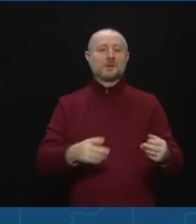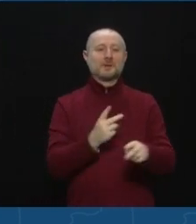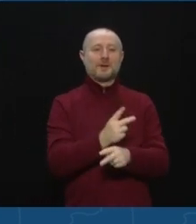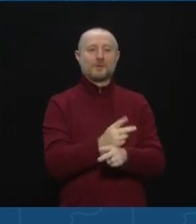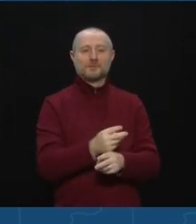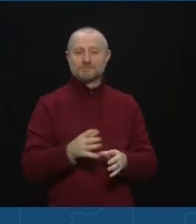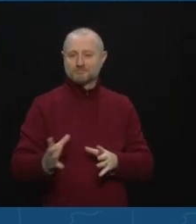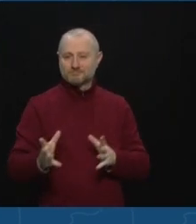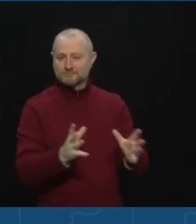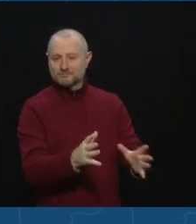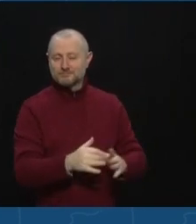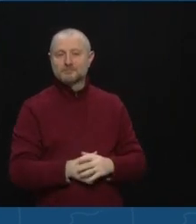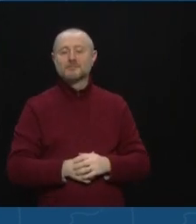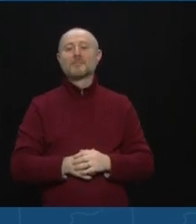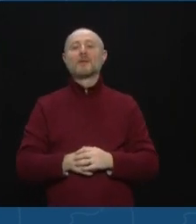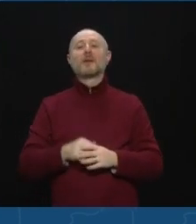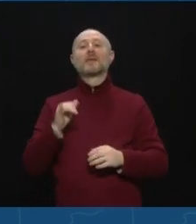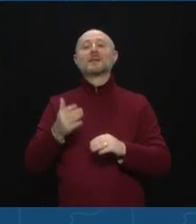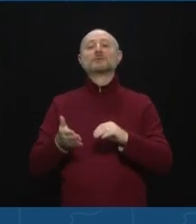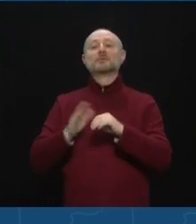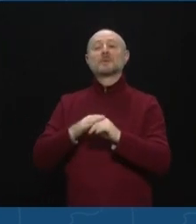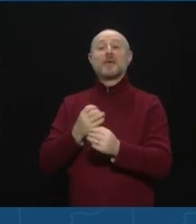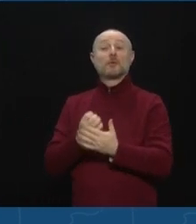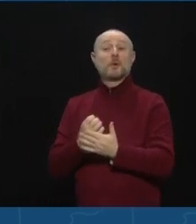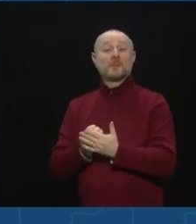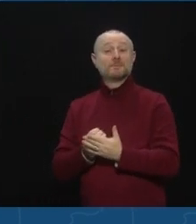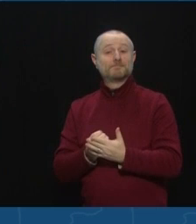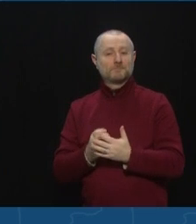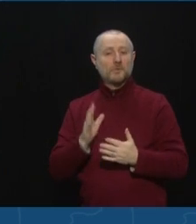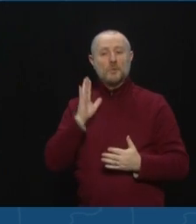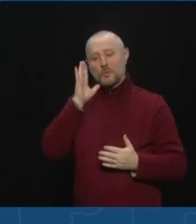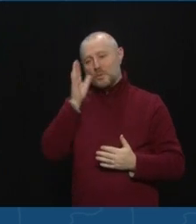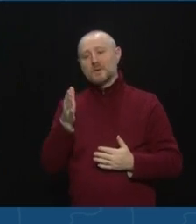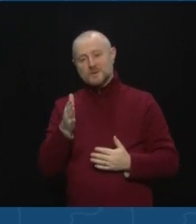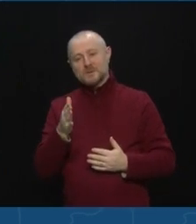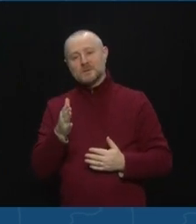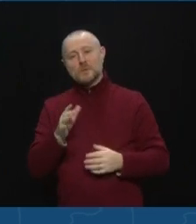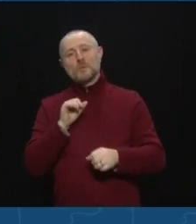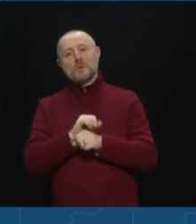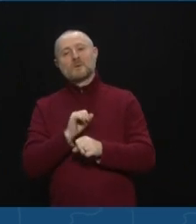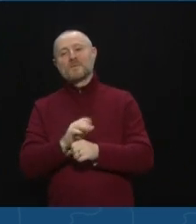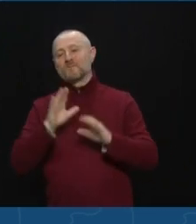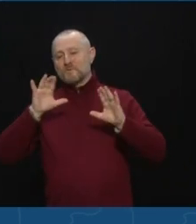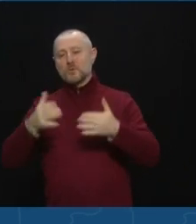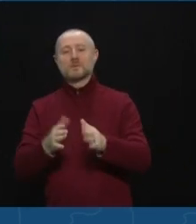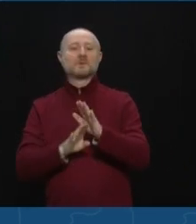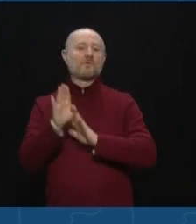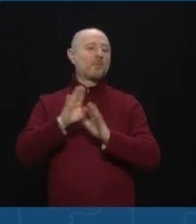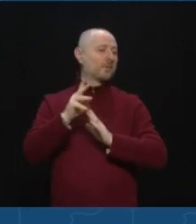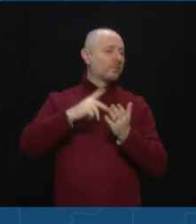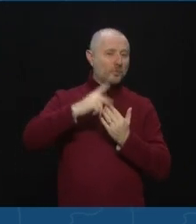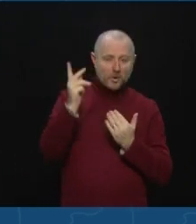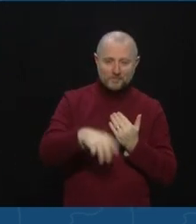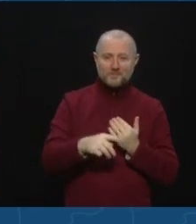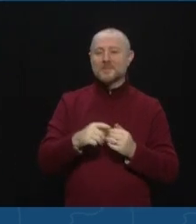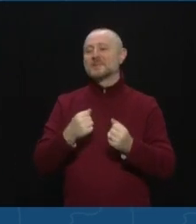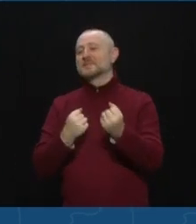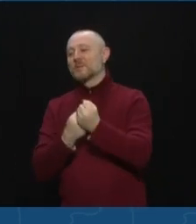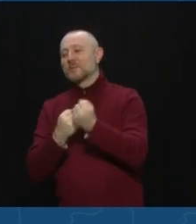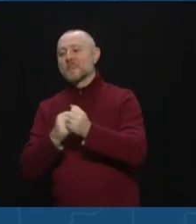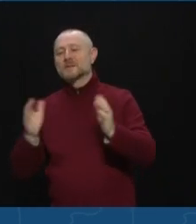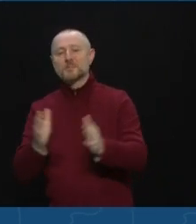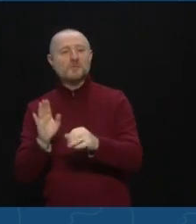To boost our economy, we'll make significant investments in our workforce development programs, support for small businesses,